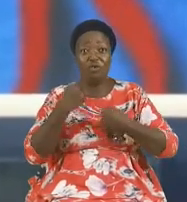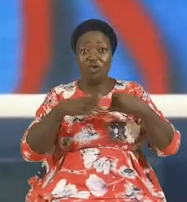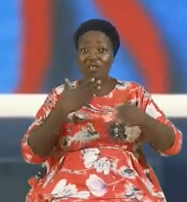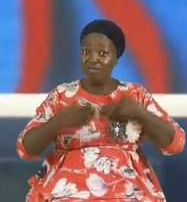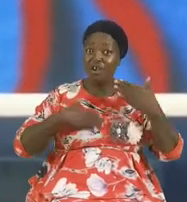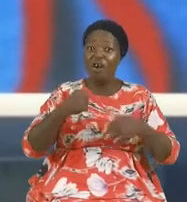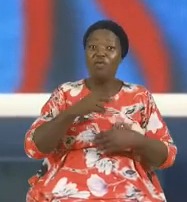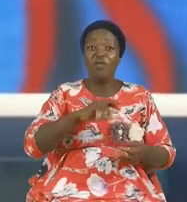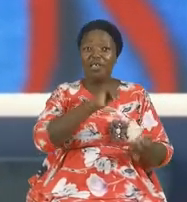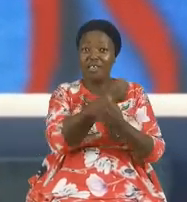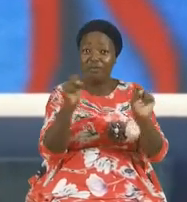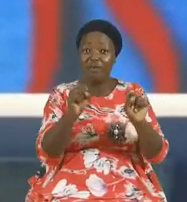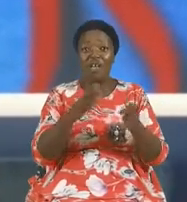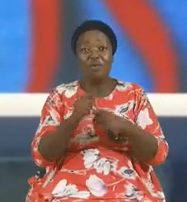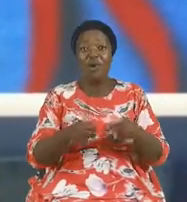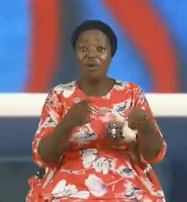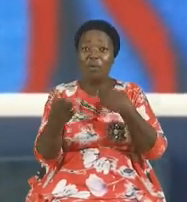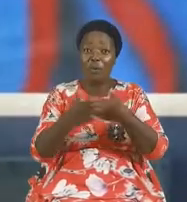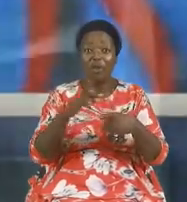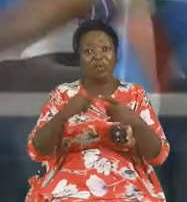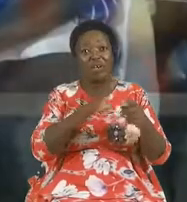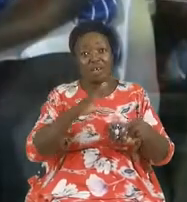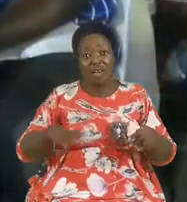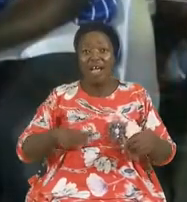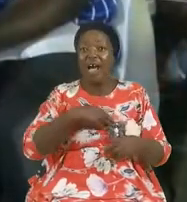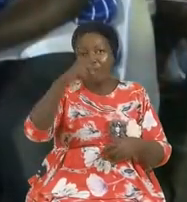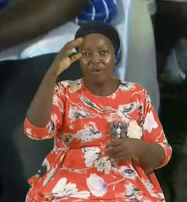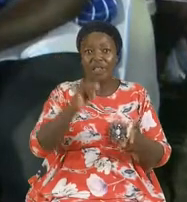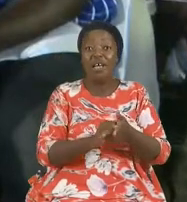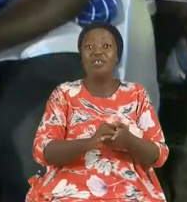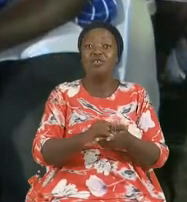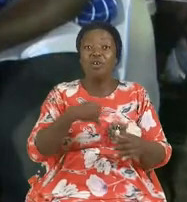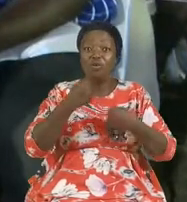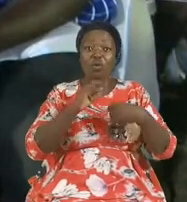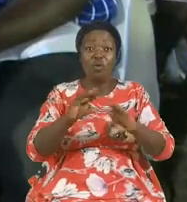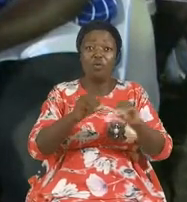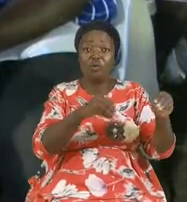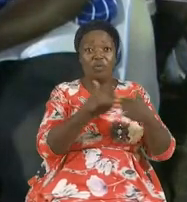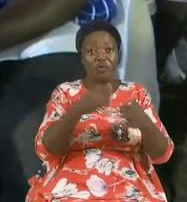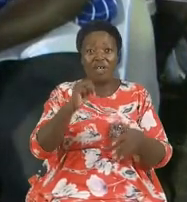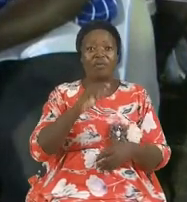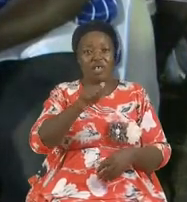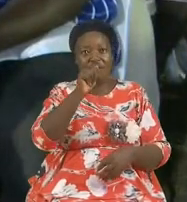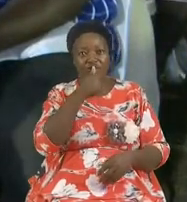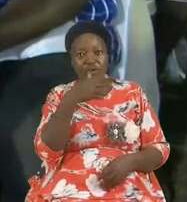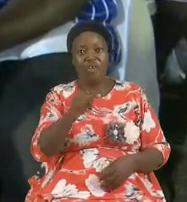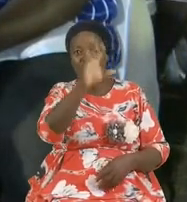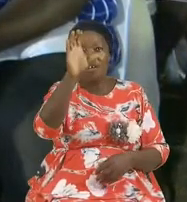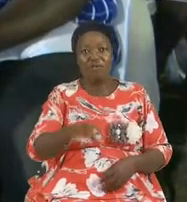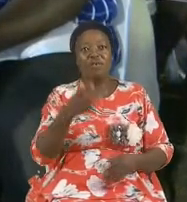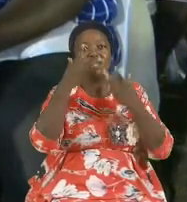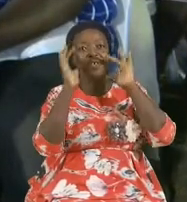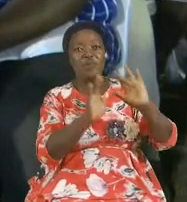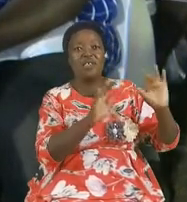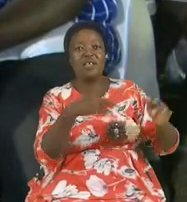was looking at the joy of our redemption and the joy of our reconciliation. And because that joy